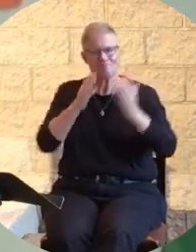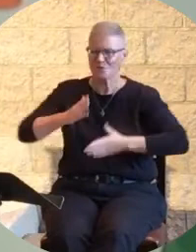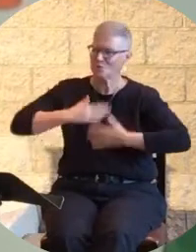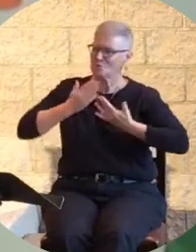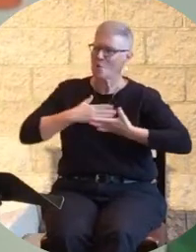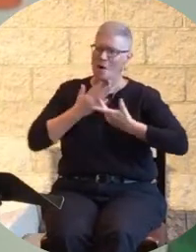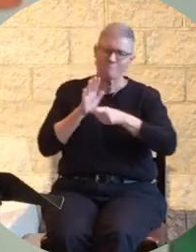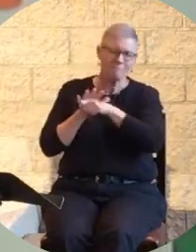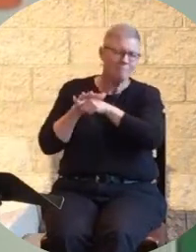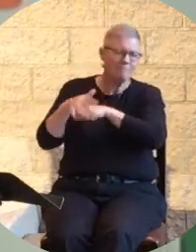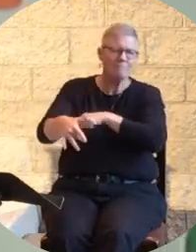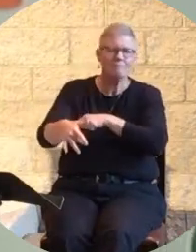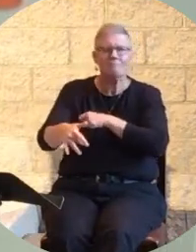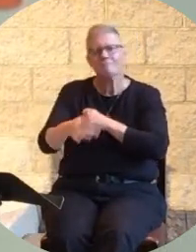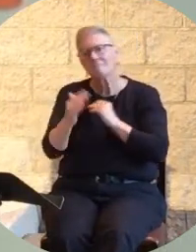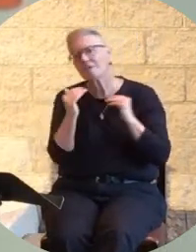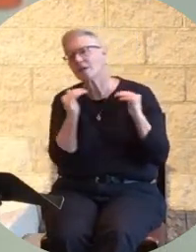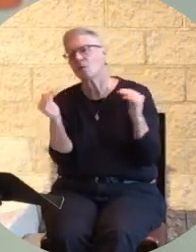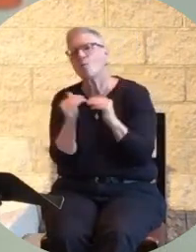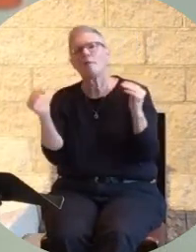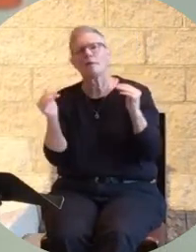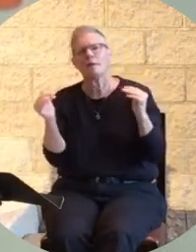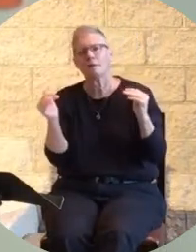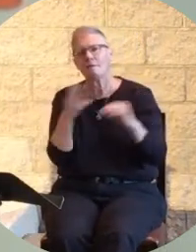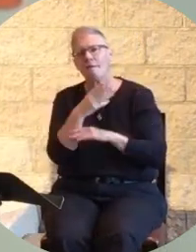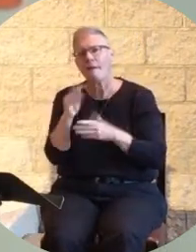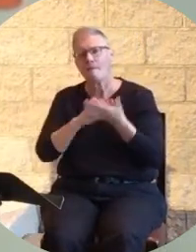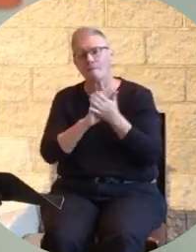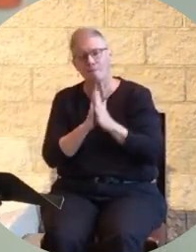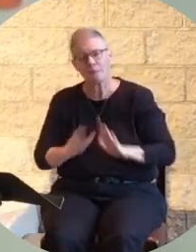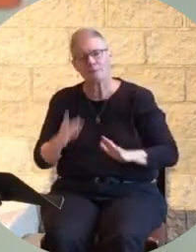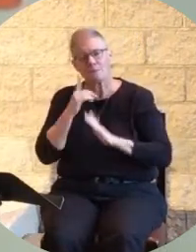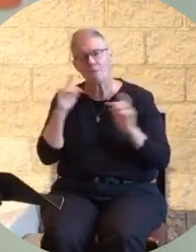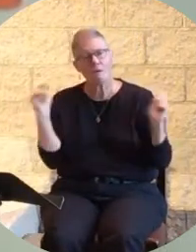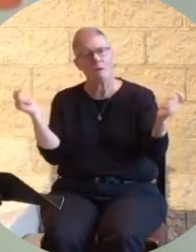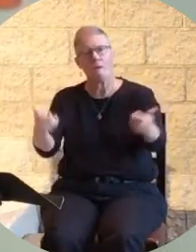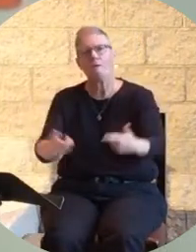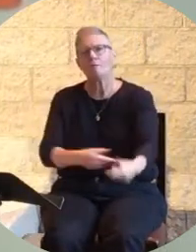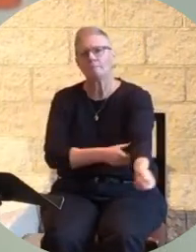abundance, equality, and peace for all.